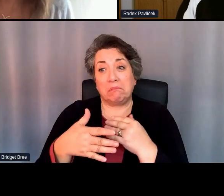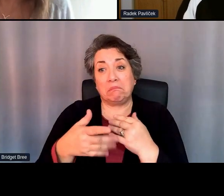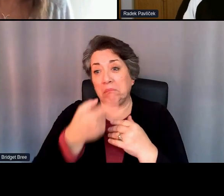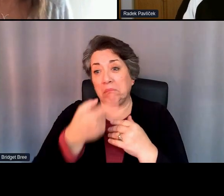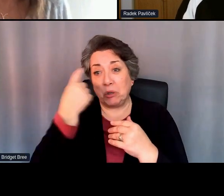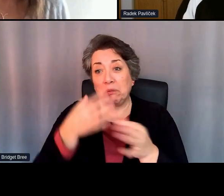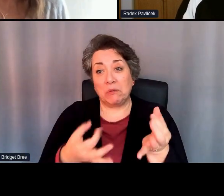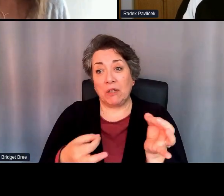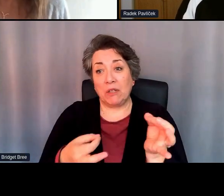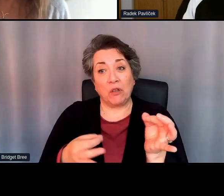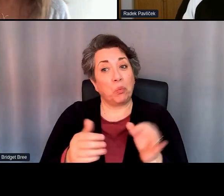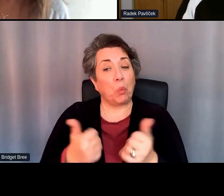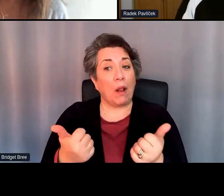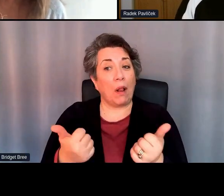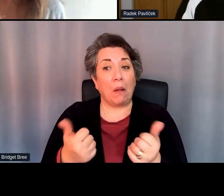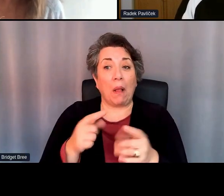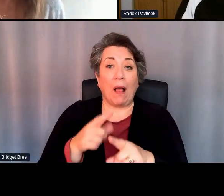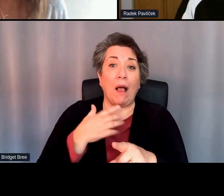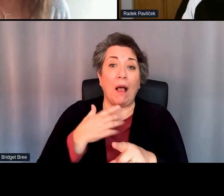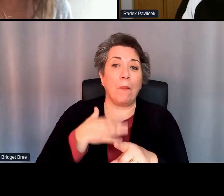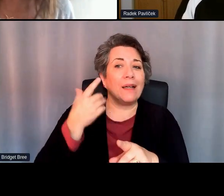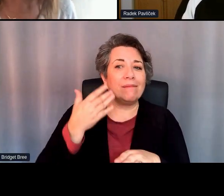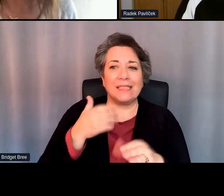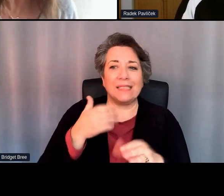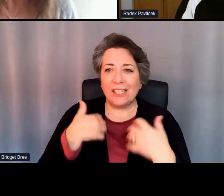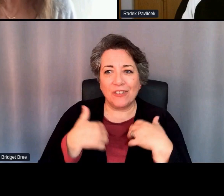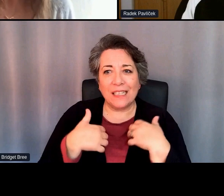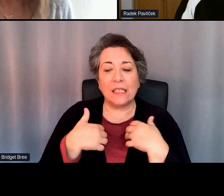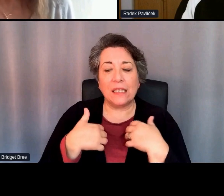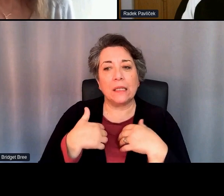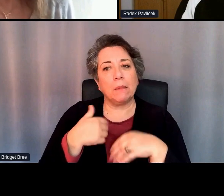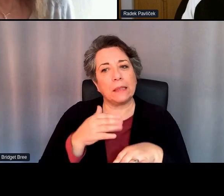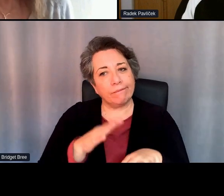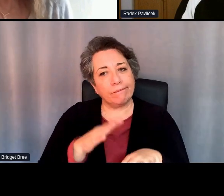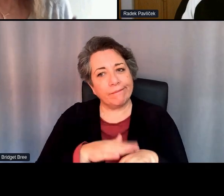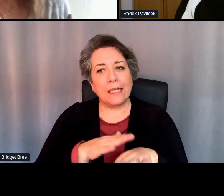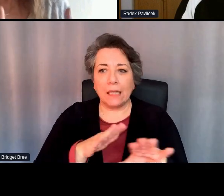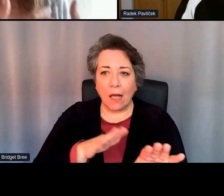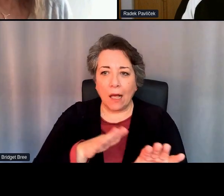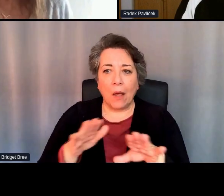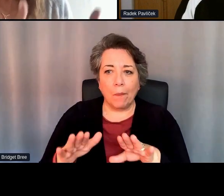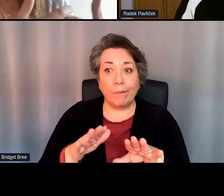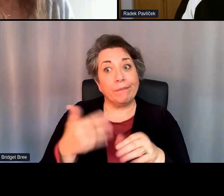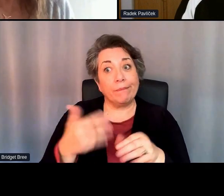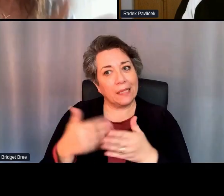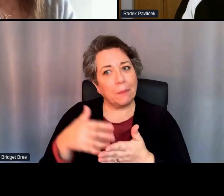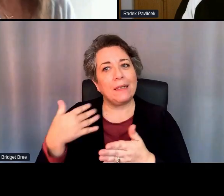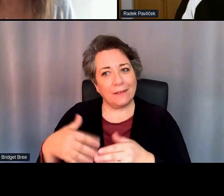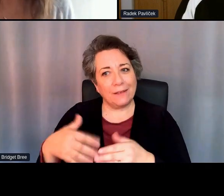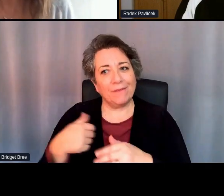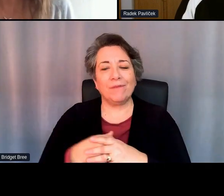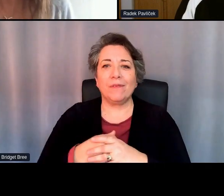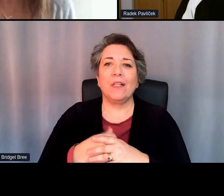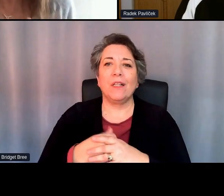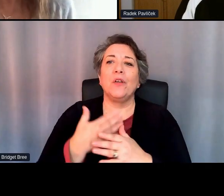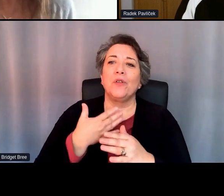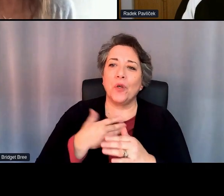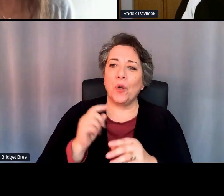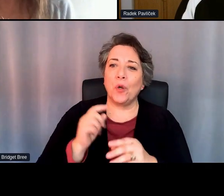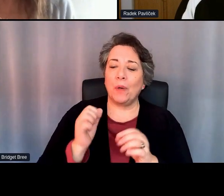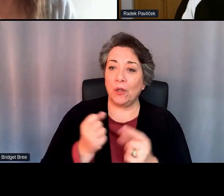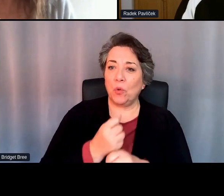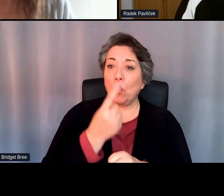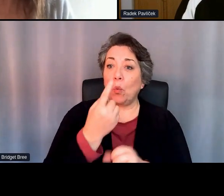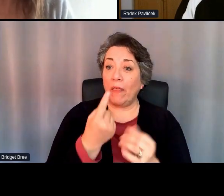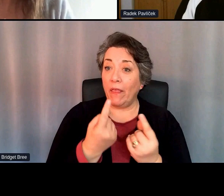really interesting, but it does take time and it costs quite a lot of money. So we need to do one thing at the time. And now we have